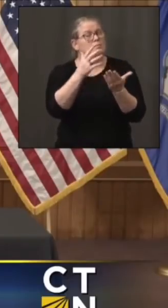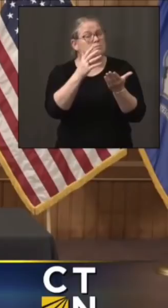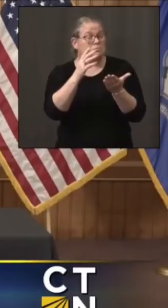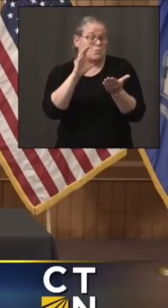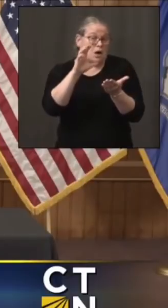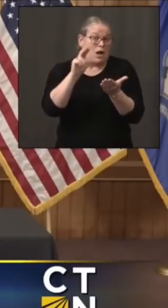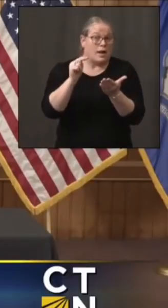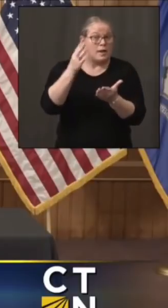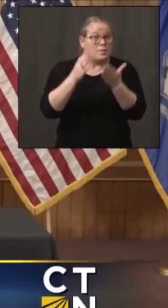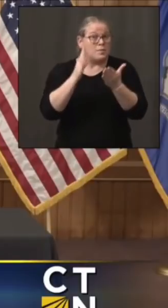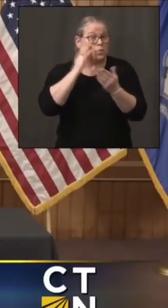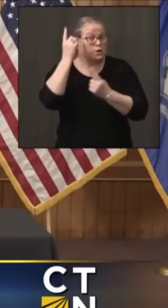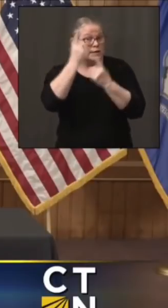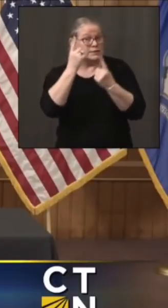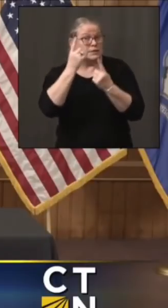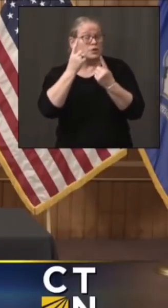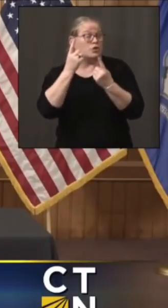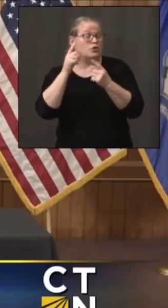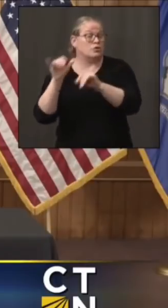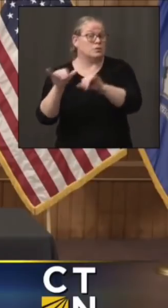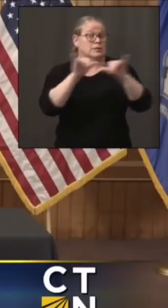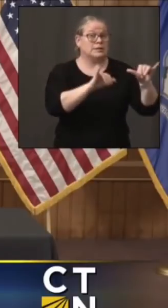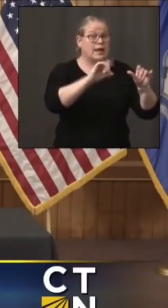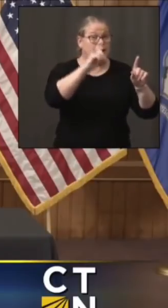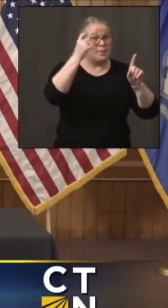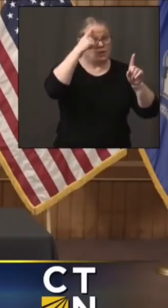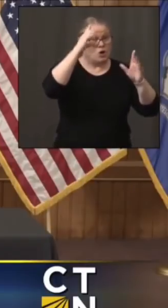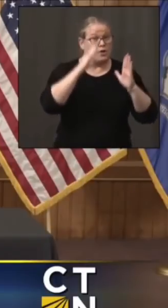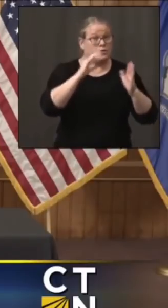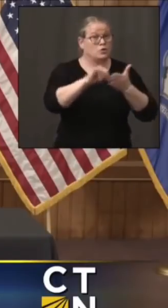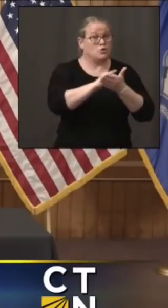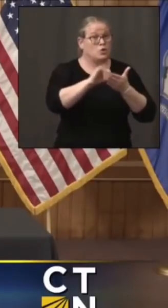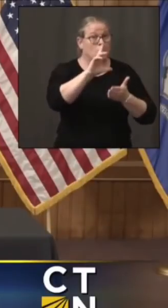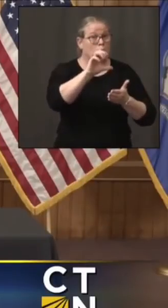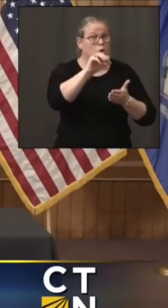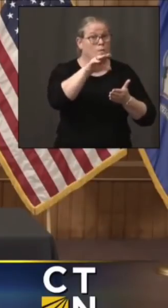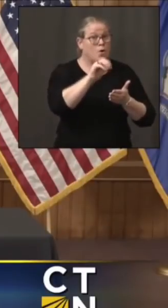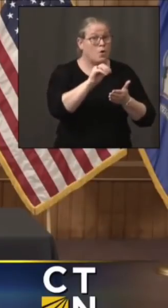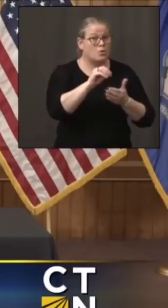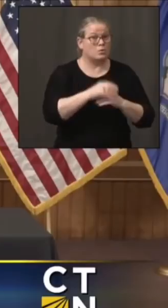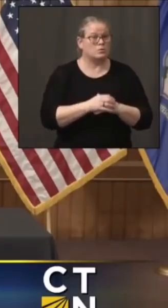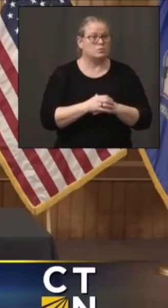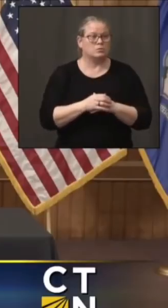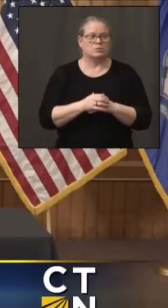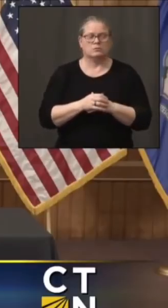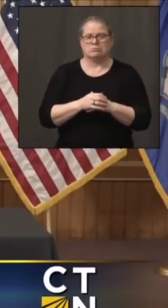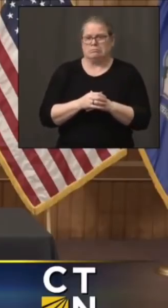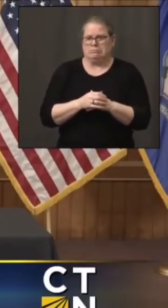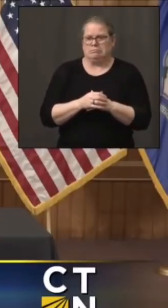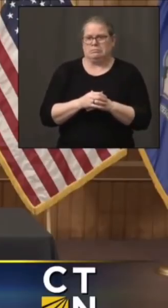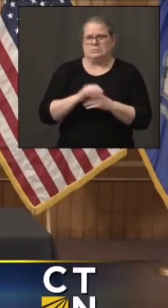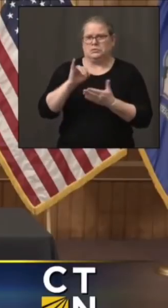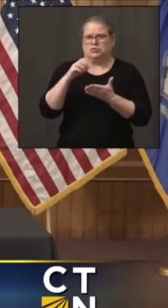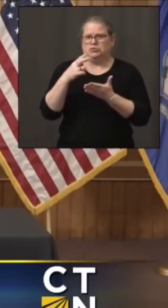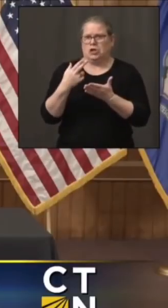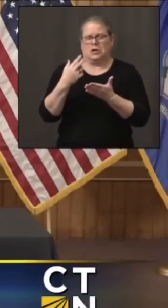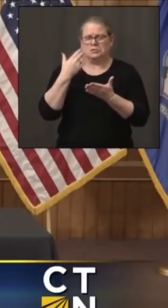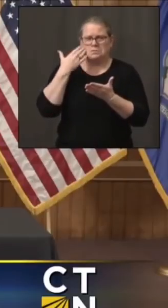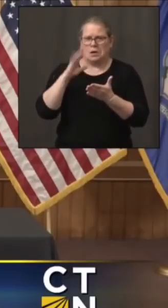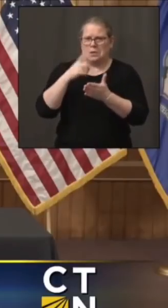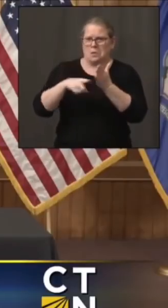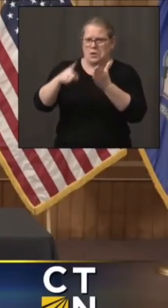consider something like the measures that Governor Cuomo has ordered? I don't know, Josh. Sounds like a cure for which I don't know if we have a problem,